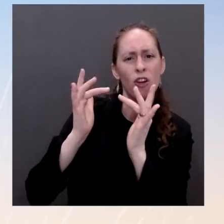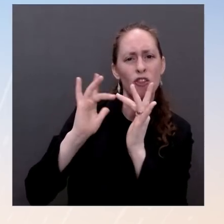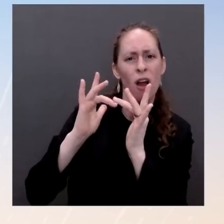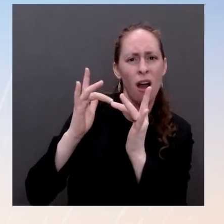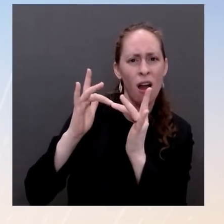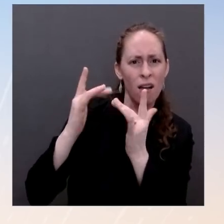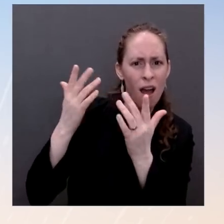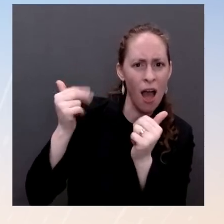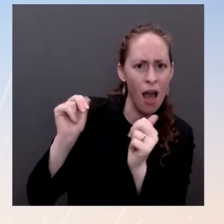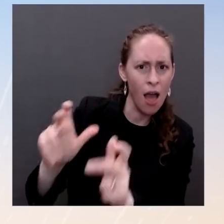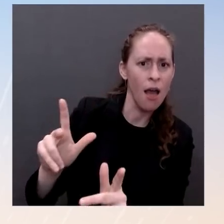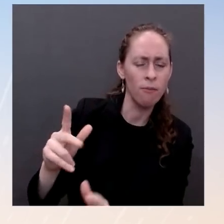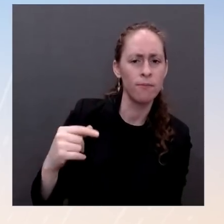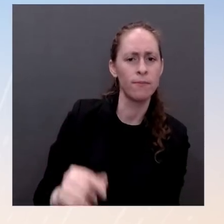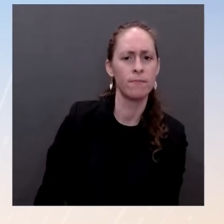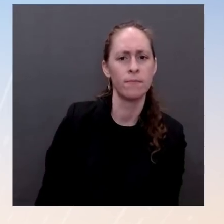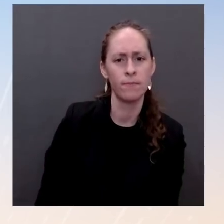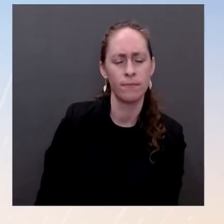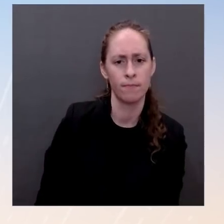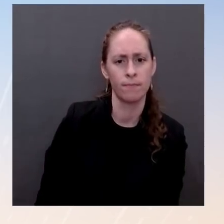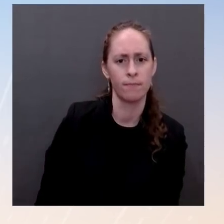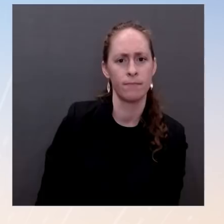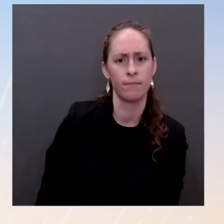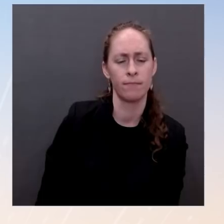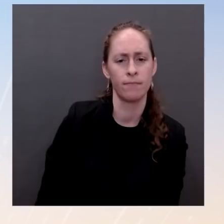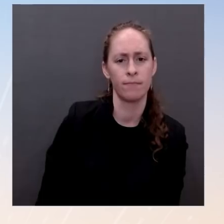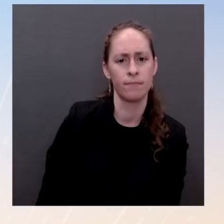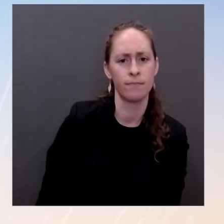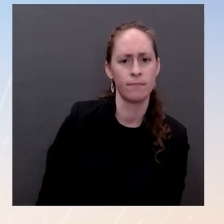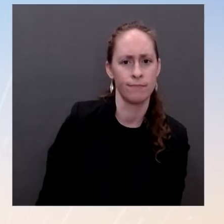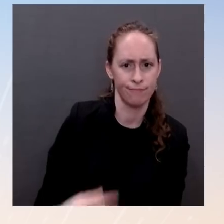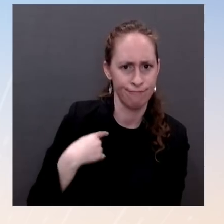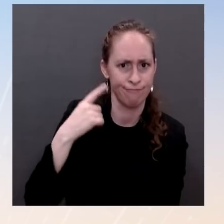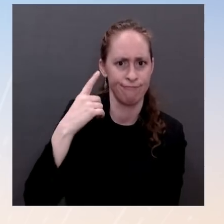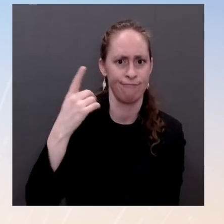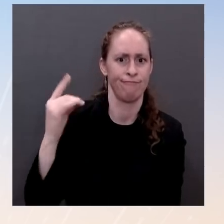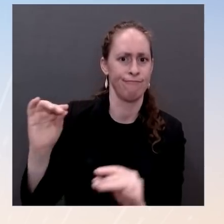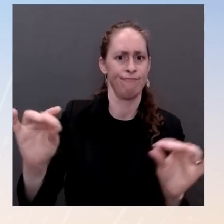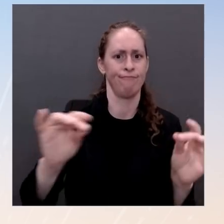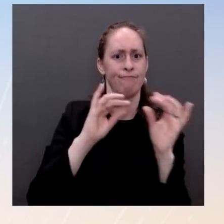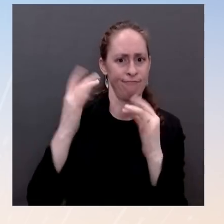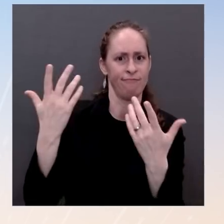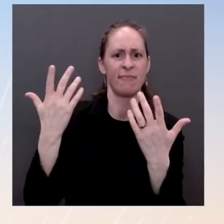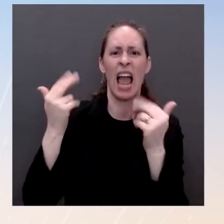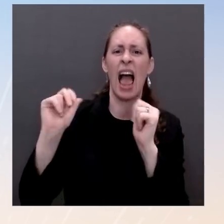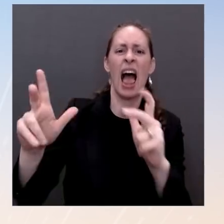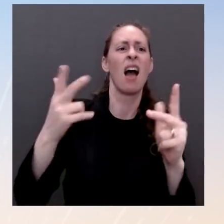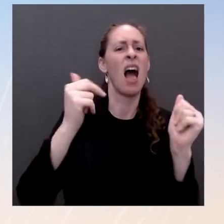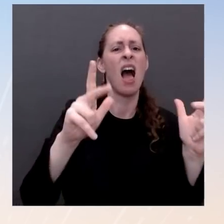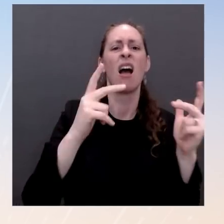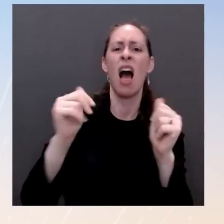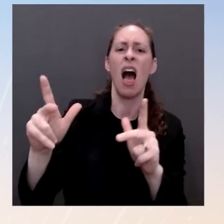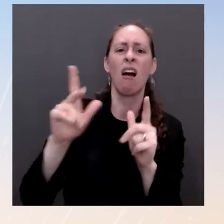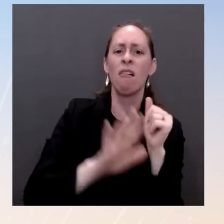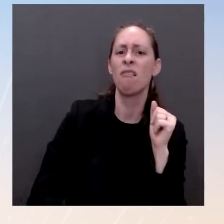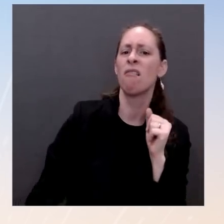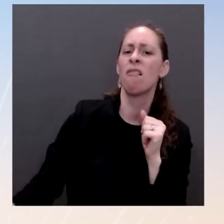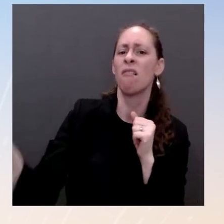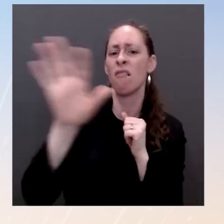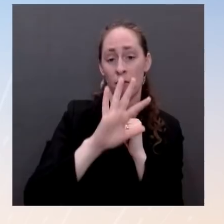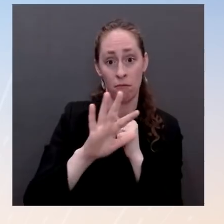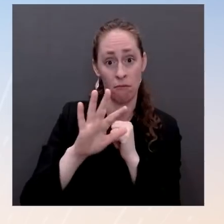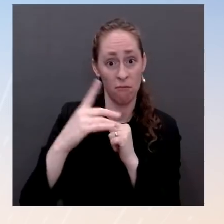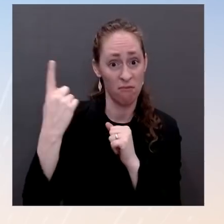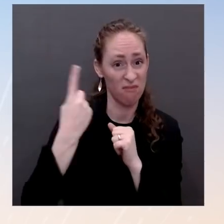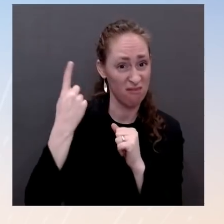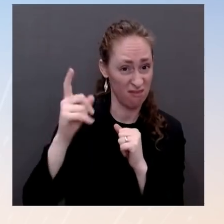on. Should Americans be prepared for a potential Russian cyber attack on critical U.S. infrastructure or other networks? Well,